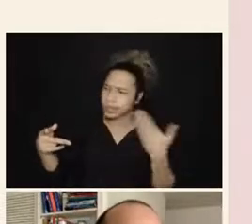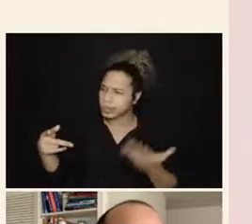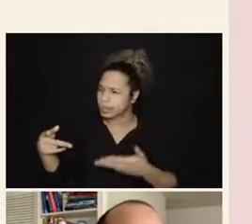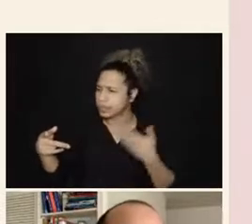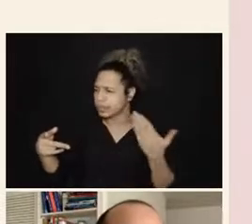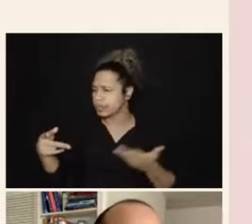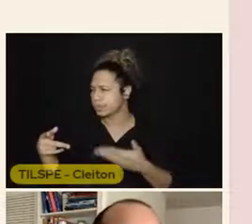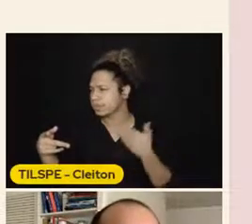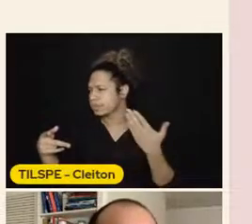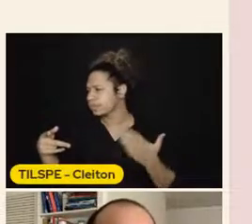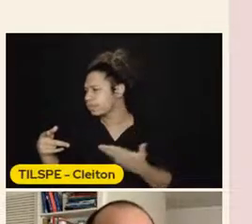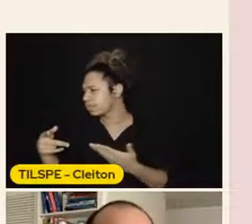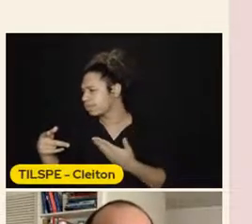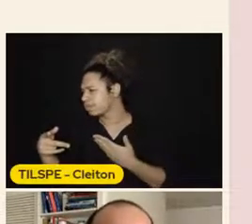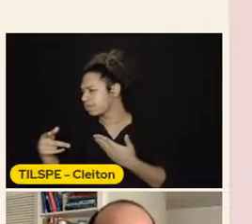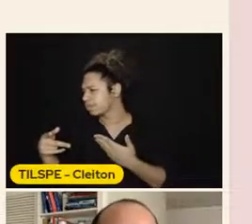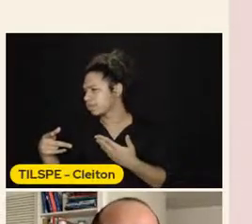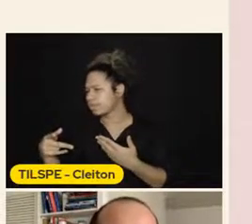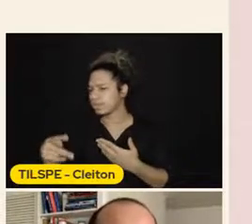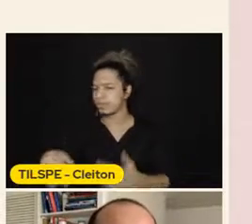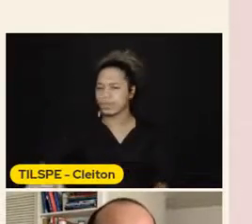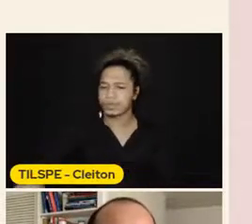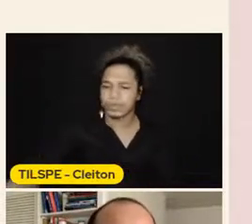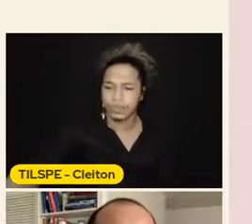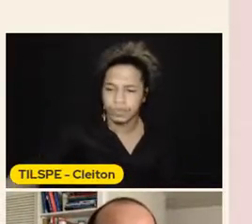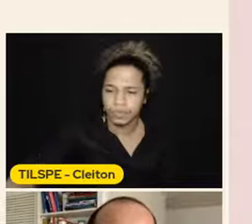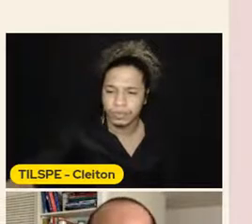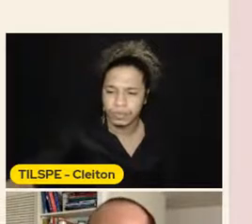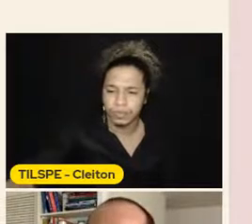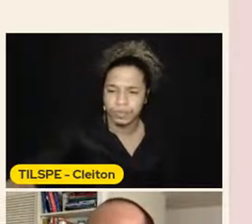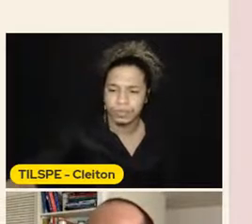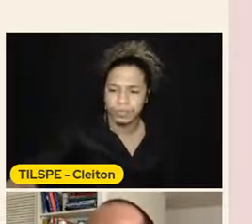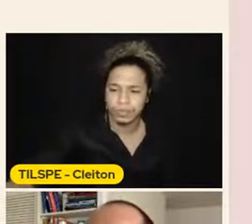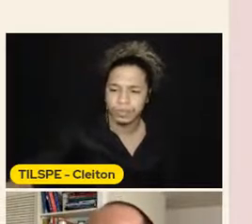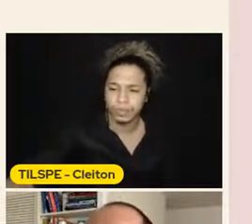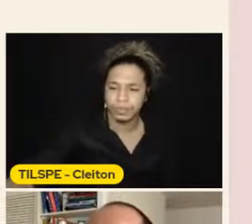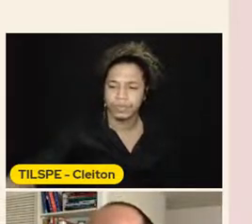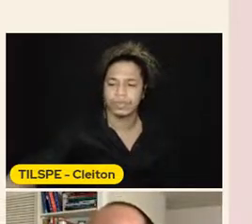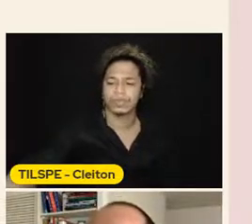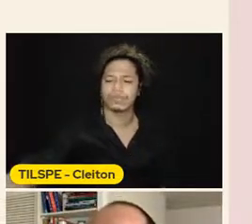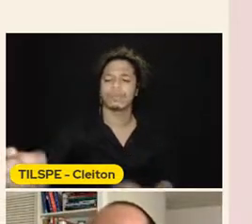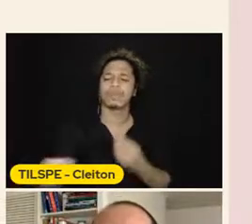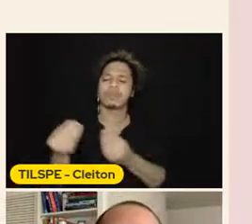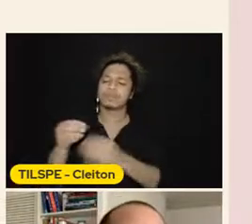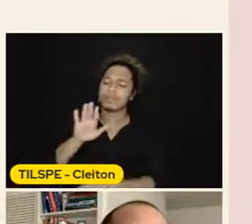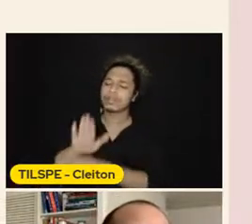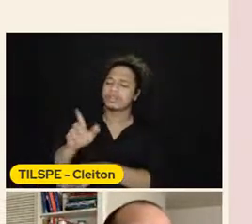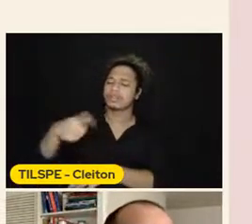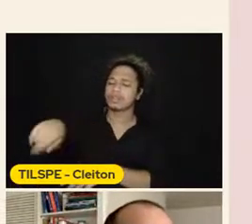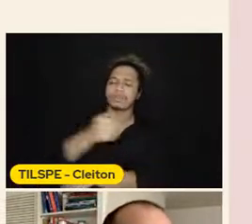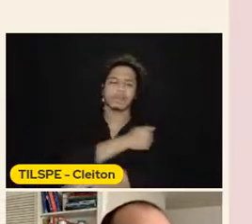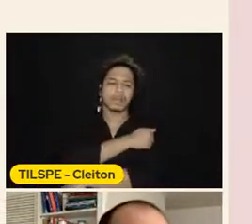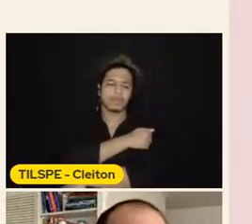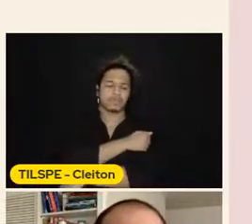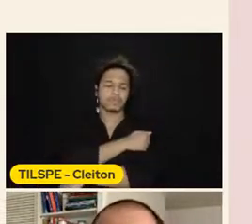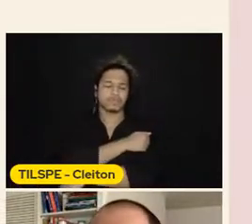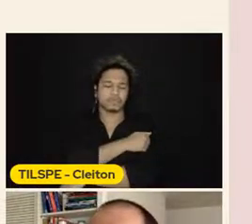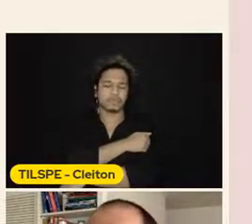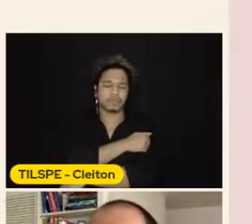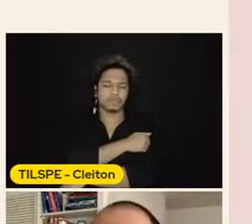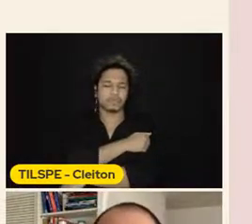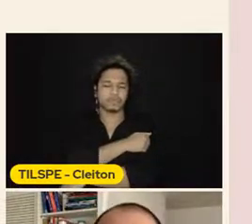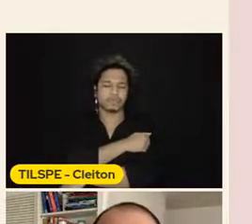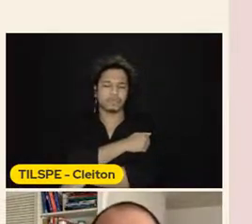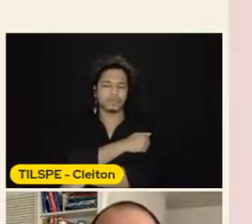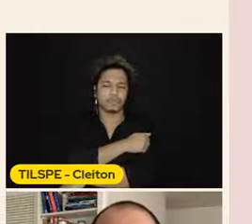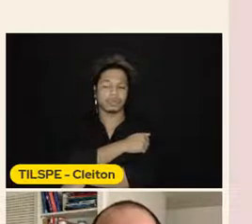how can we make this simpler? How can we help them make sense of this language and just see themselves using this